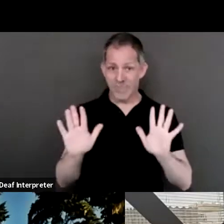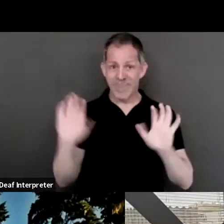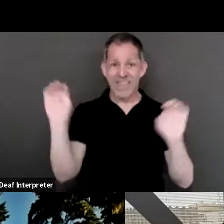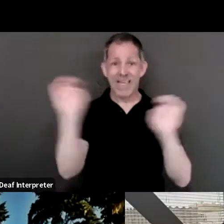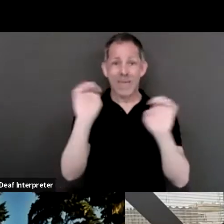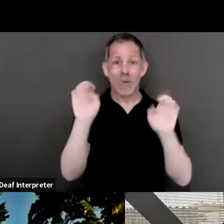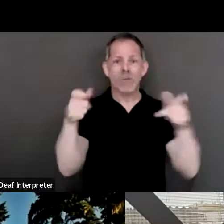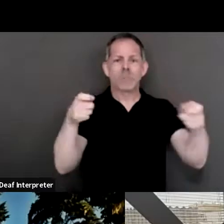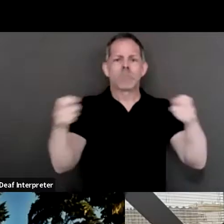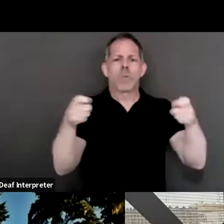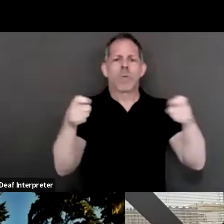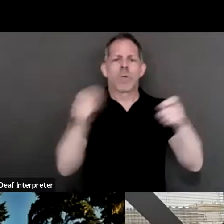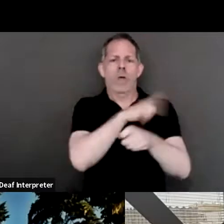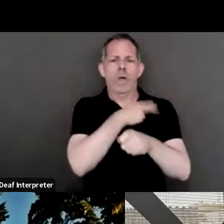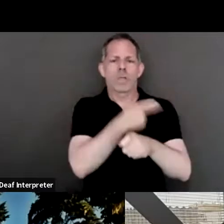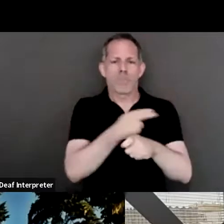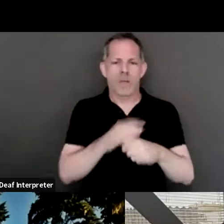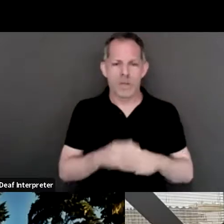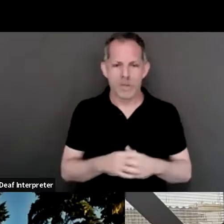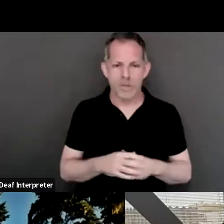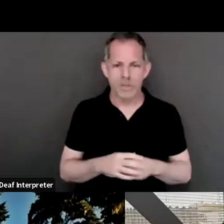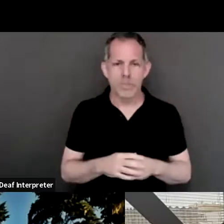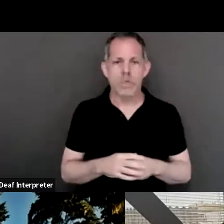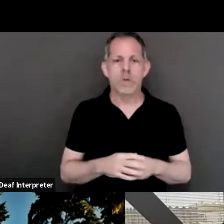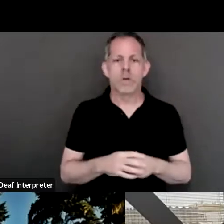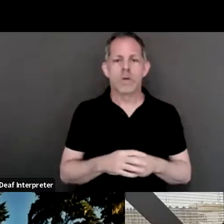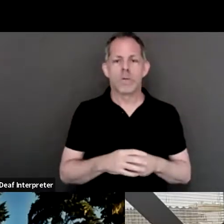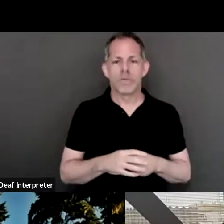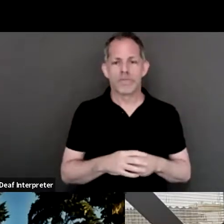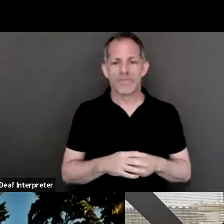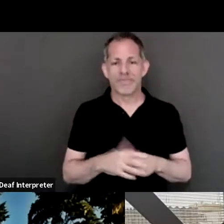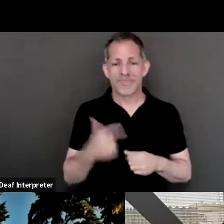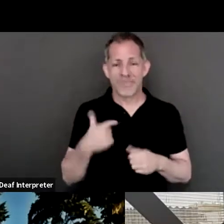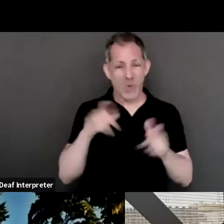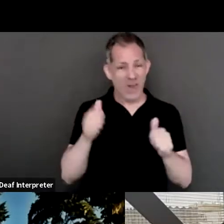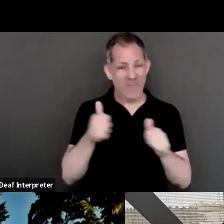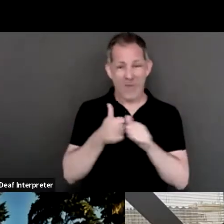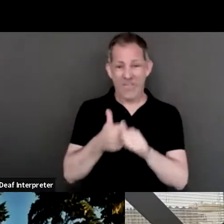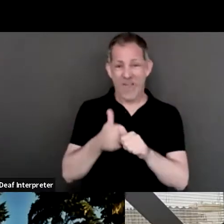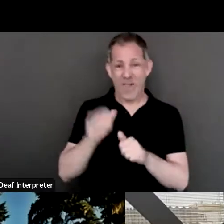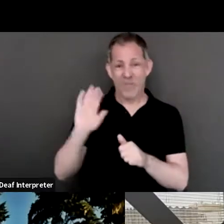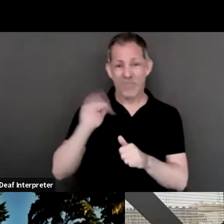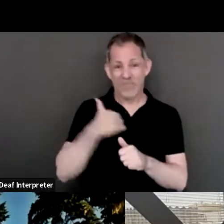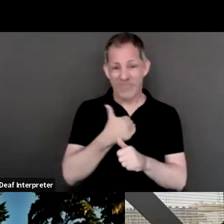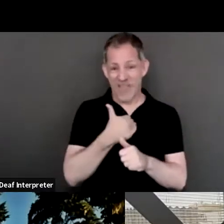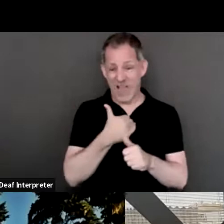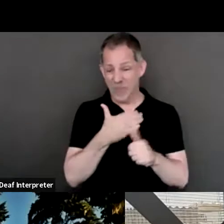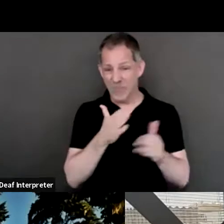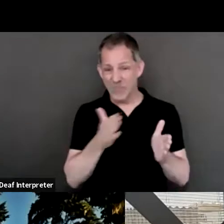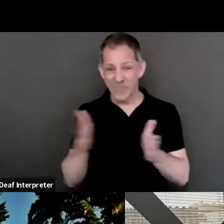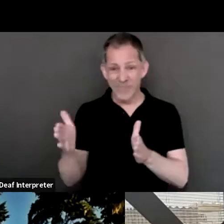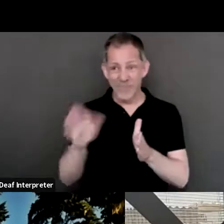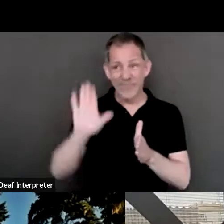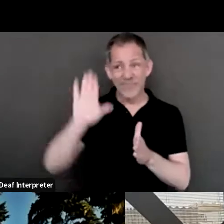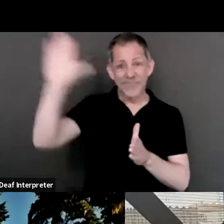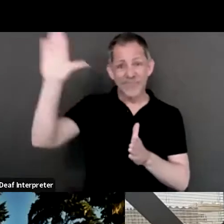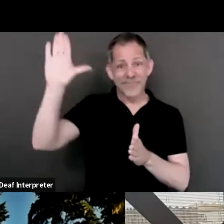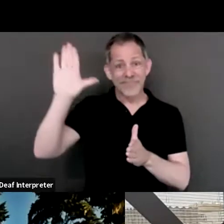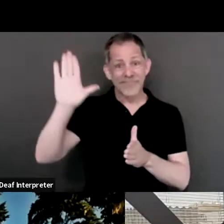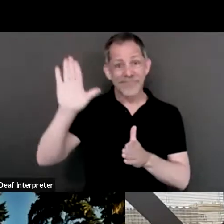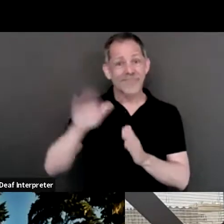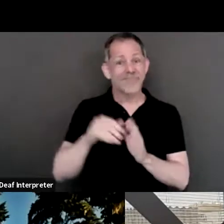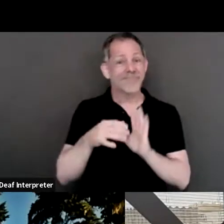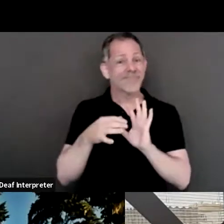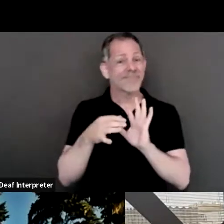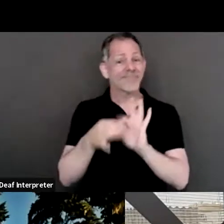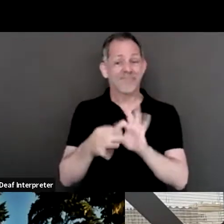know, we've got to go the route that is most efficient, and that's coverage. So it's been shown that if you